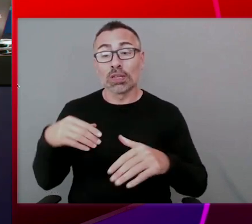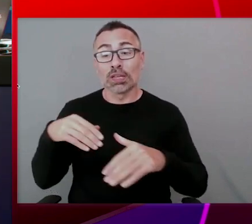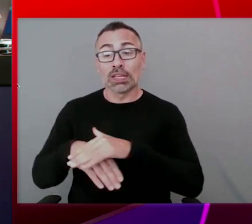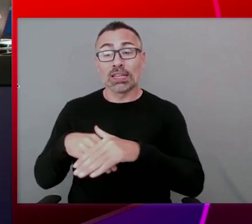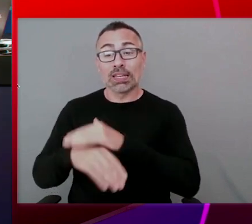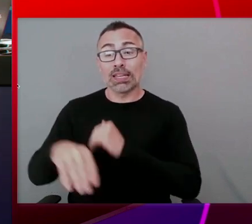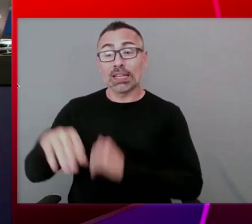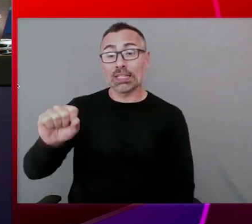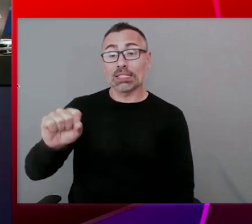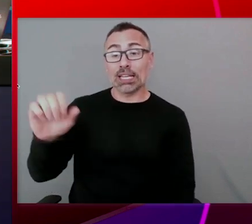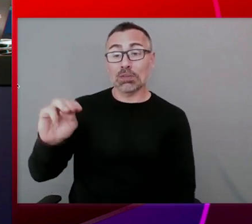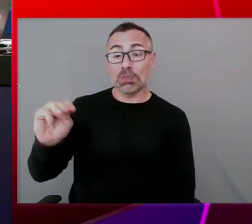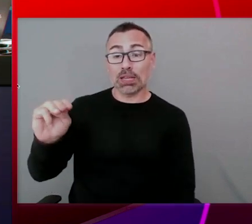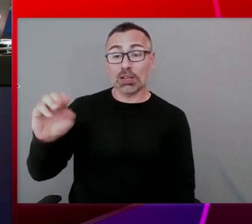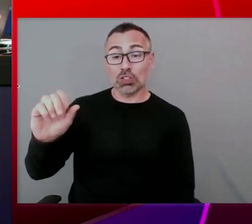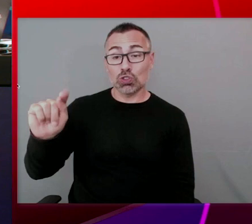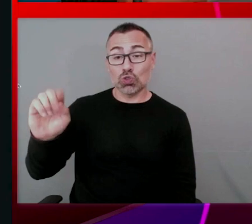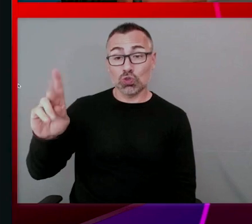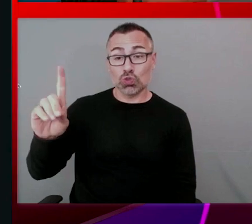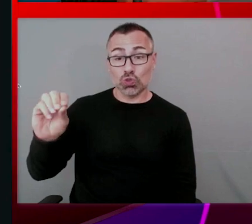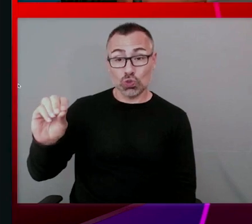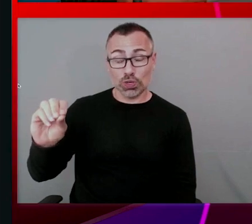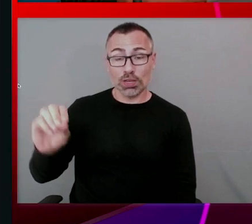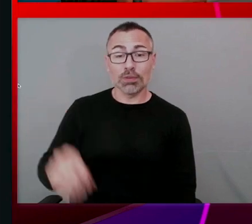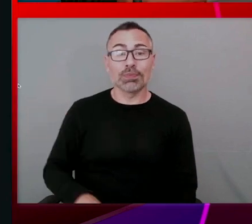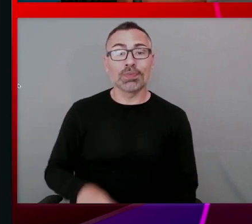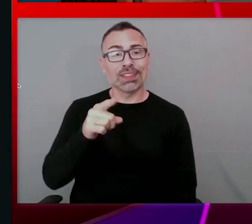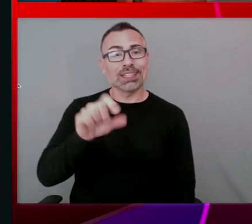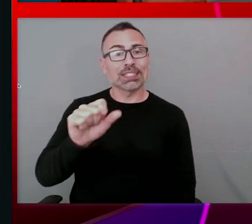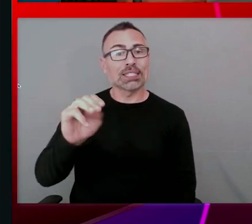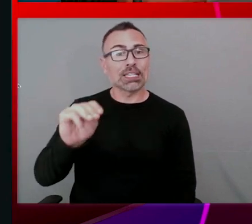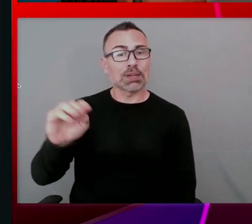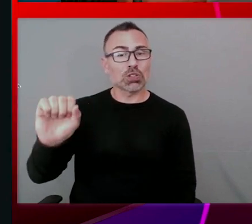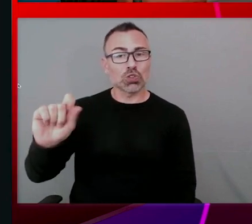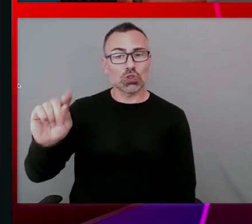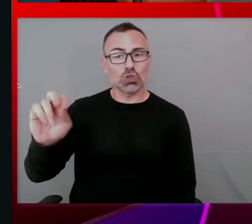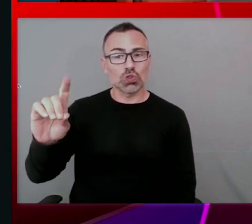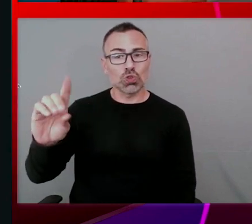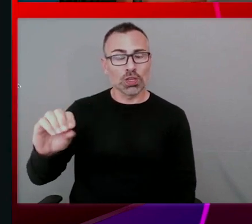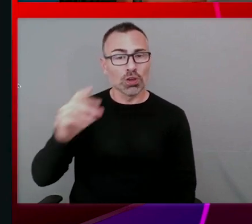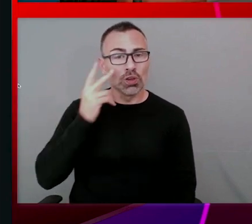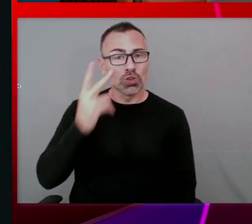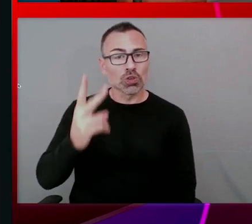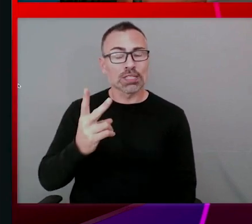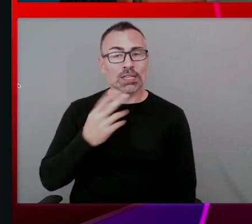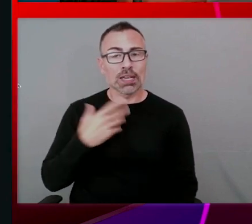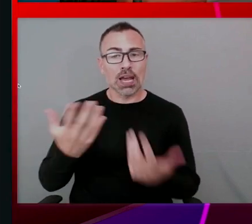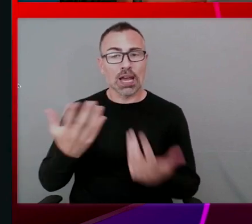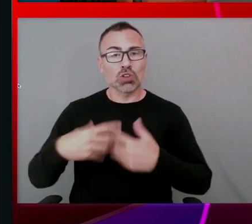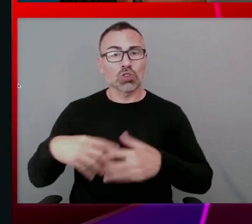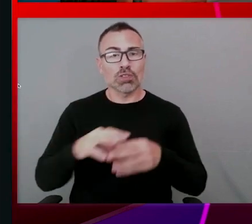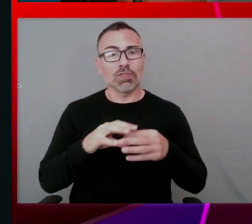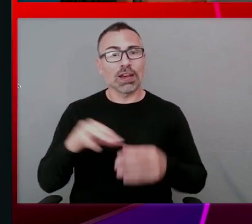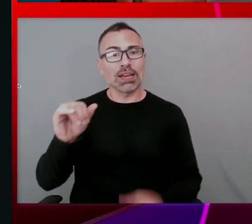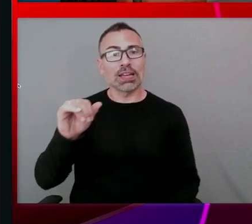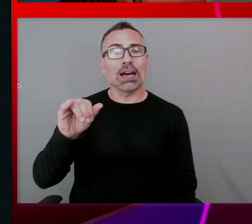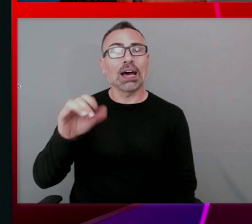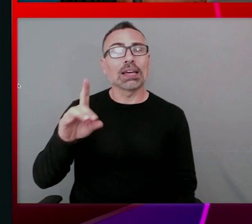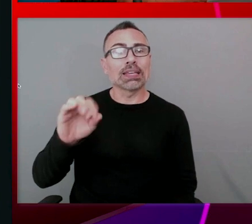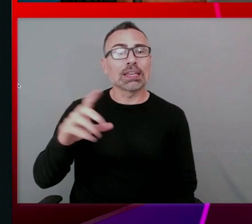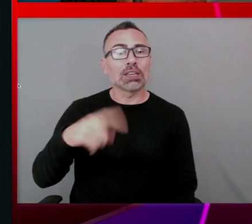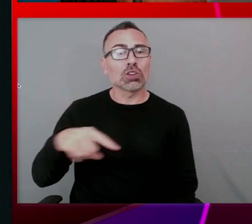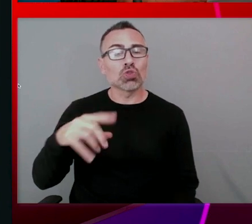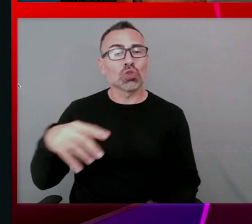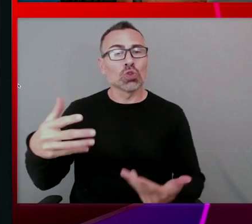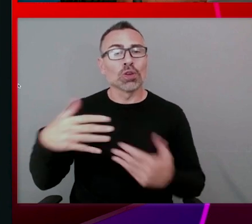So what you see here is SageMaker Studio. So that's our unified IDE to interact with all the SageMaker components.